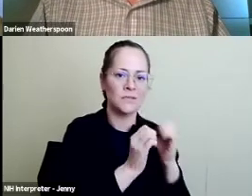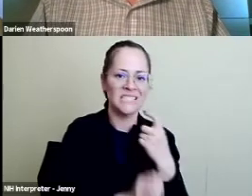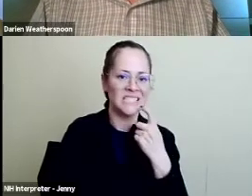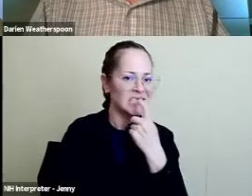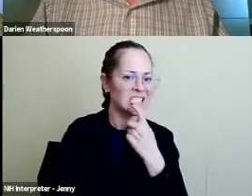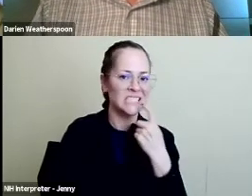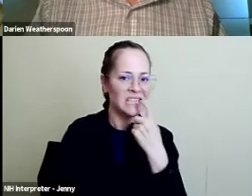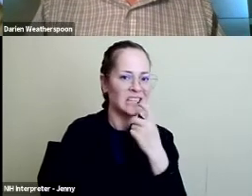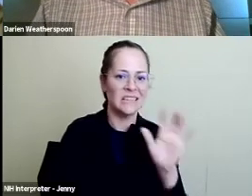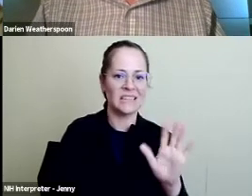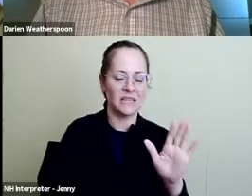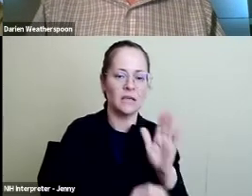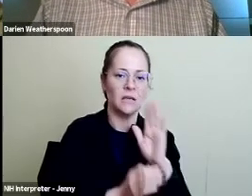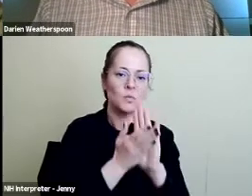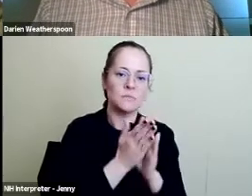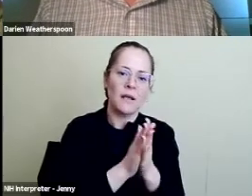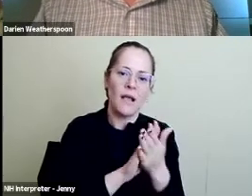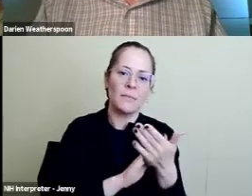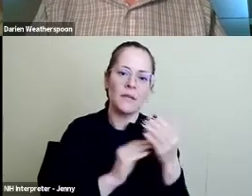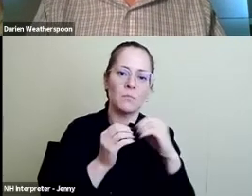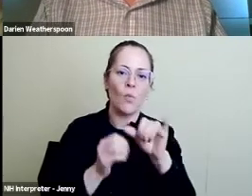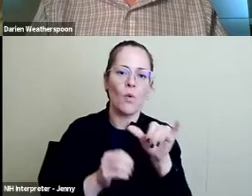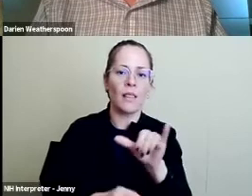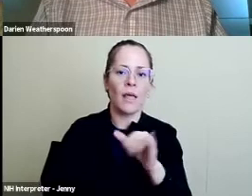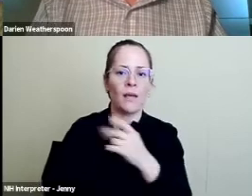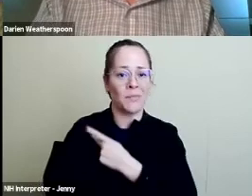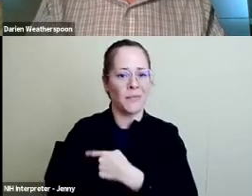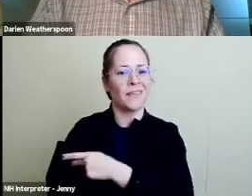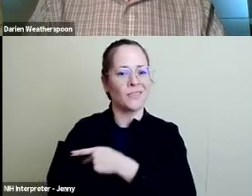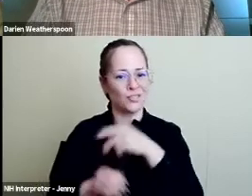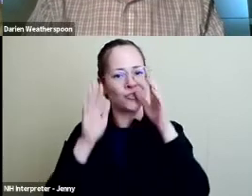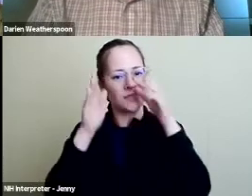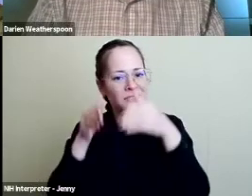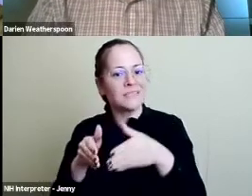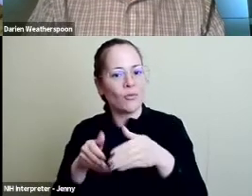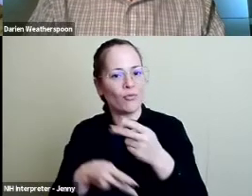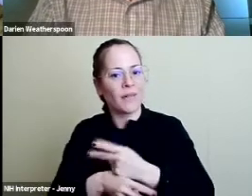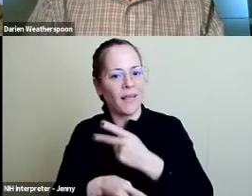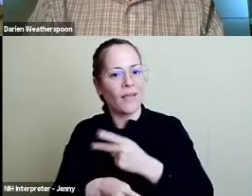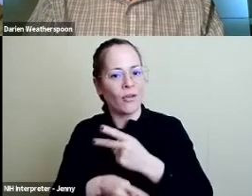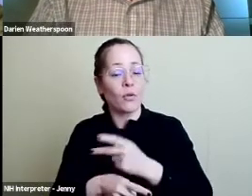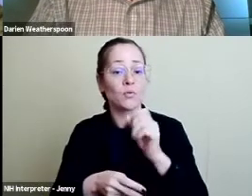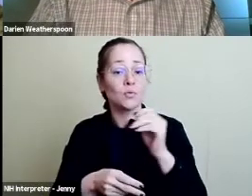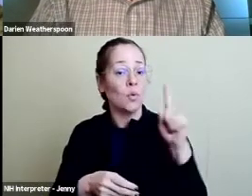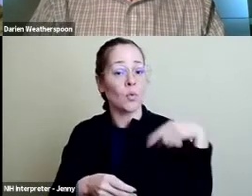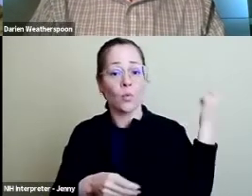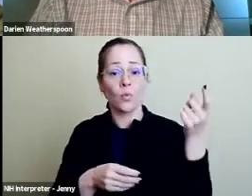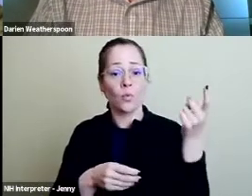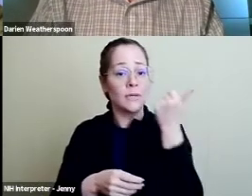it's becoming more about kind of patient-centered care. And so we're, as dentists, collaborating